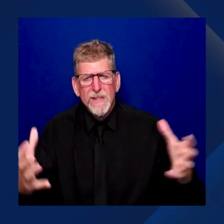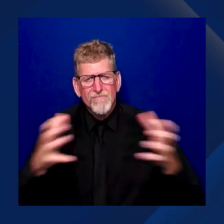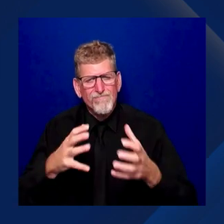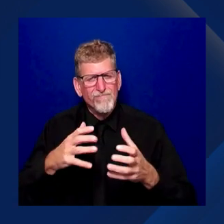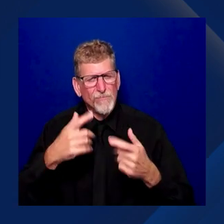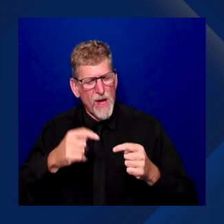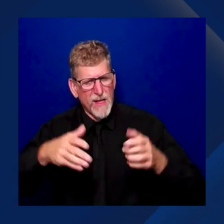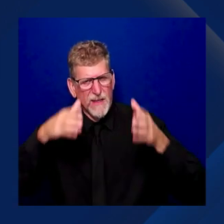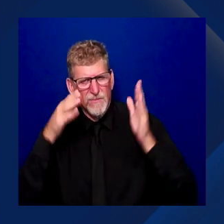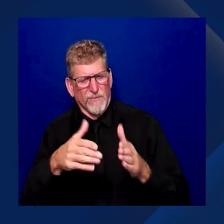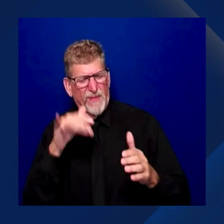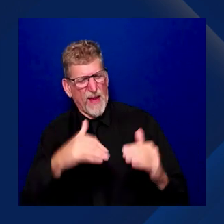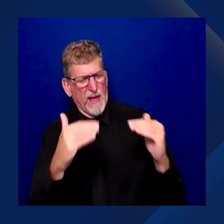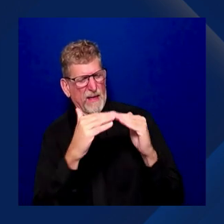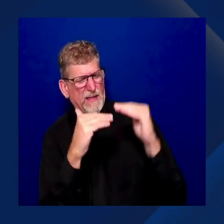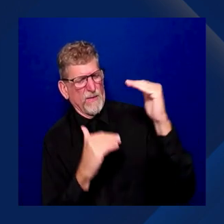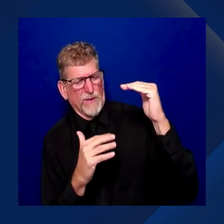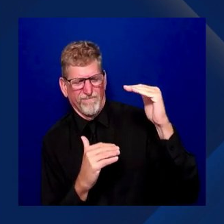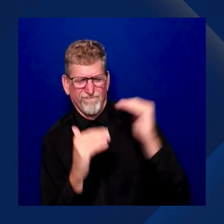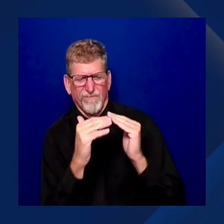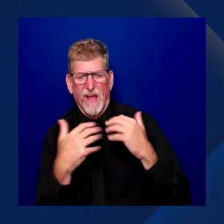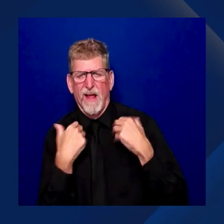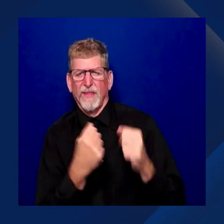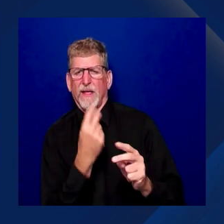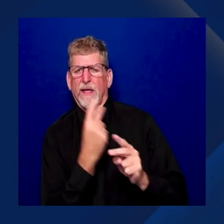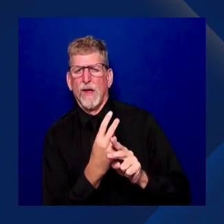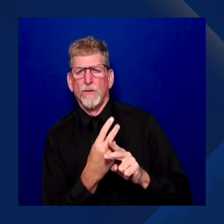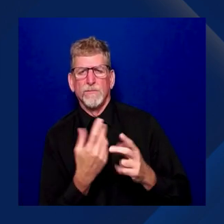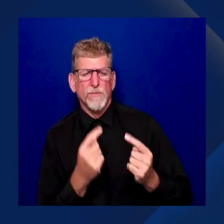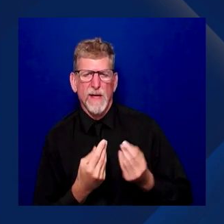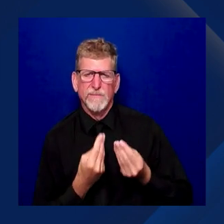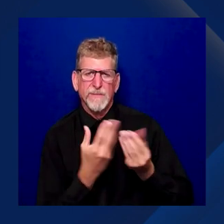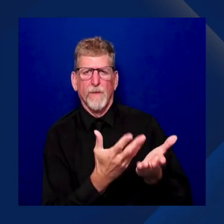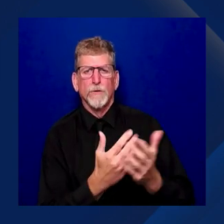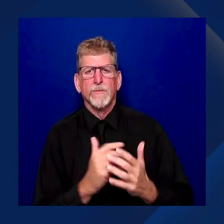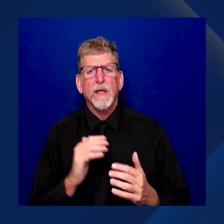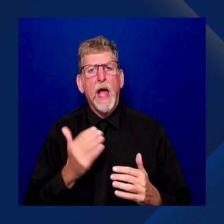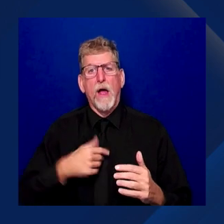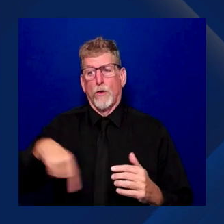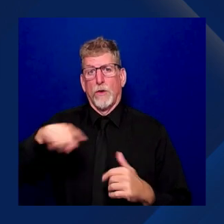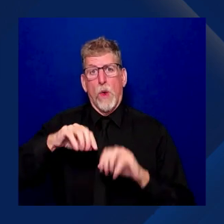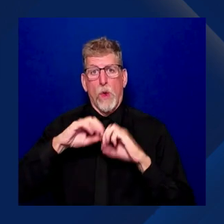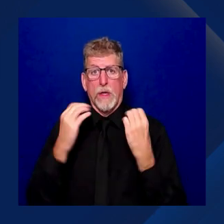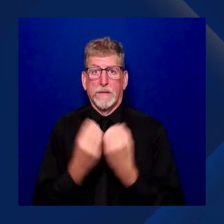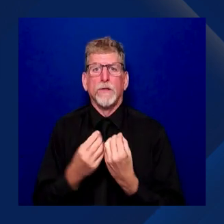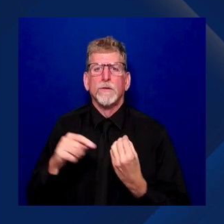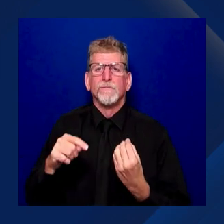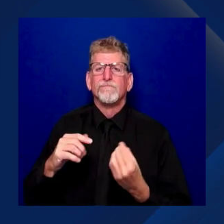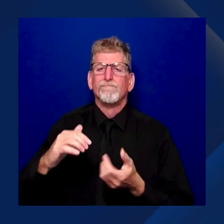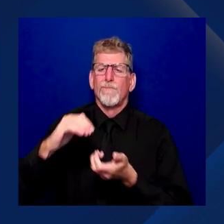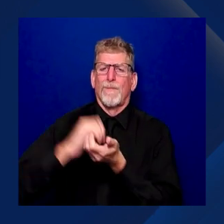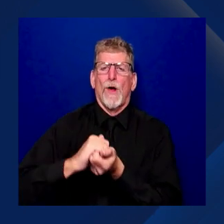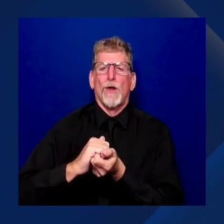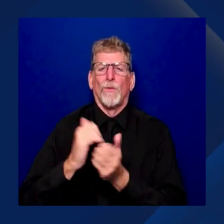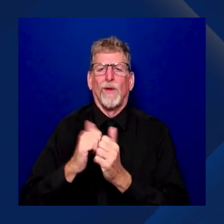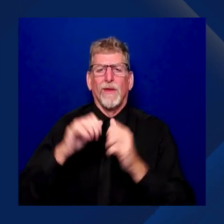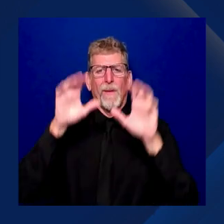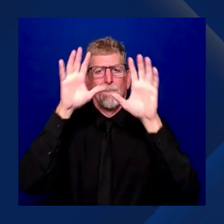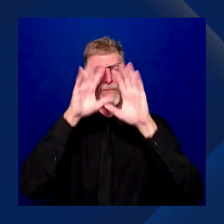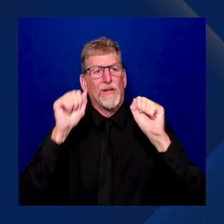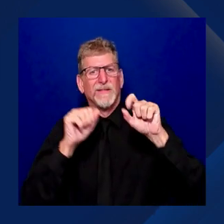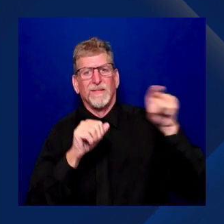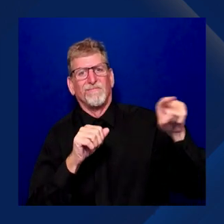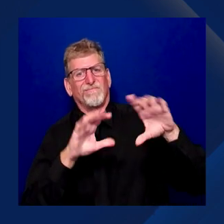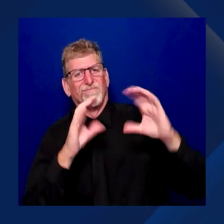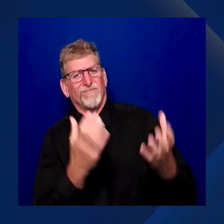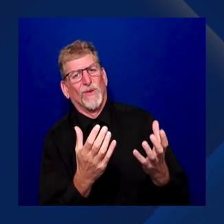delivery. ACOG is grateful for the opportunity to partner with the administration and be part of the Day of Action. Together, we